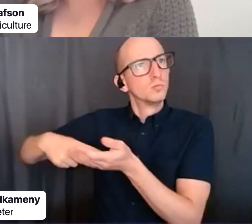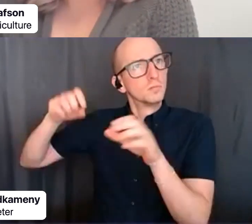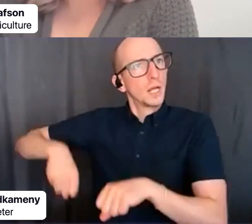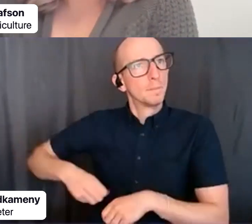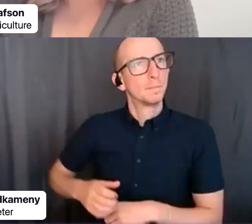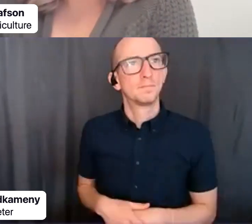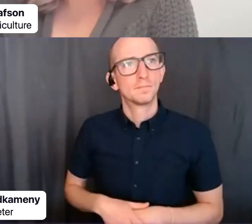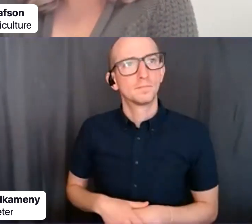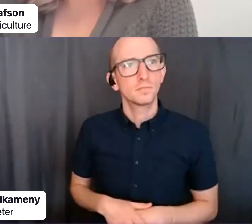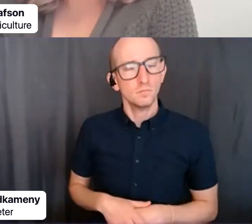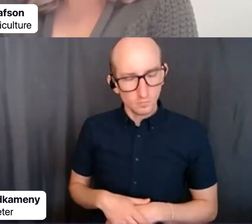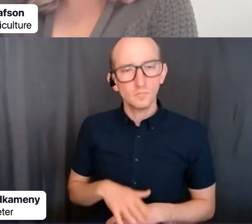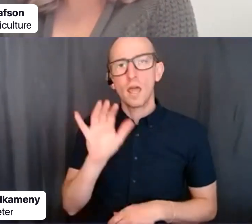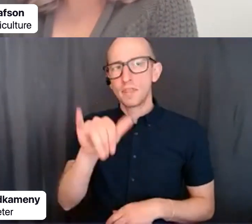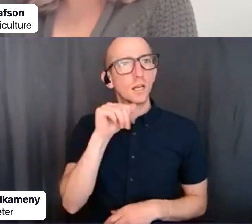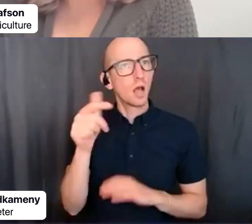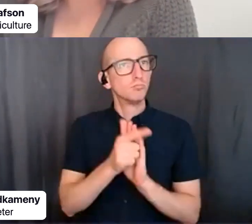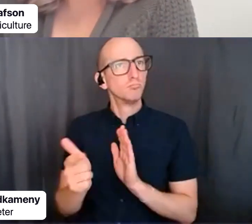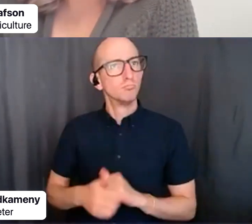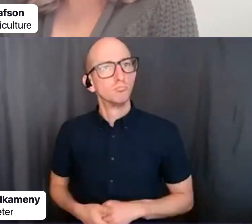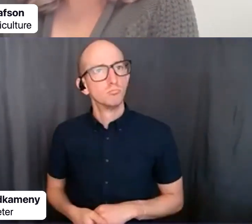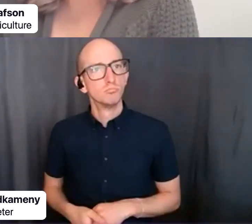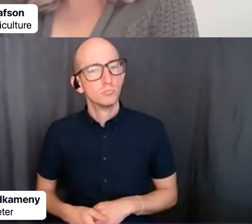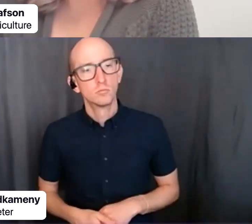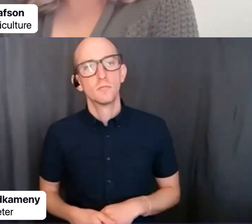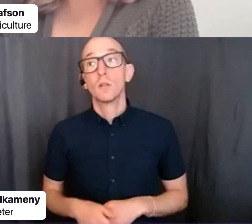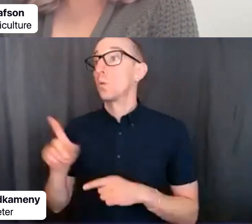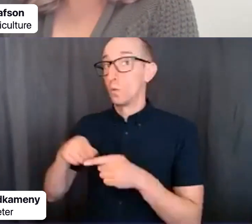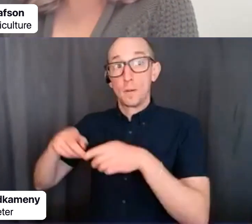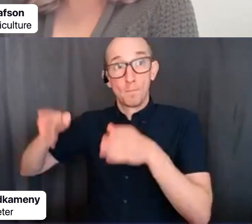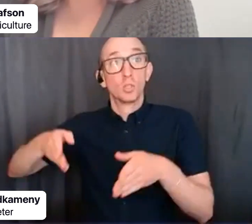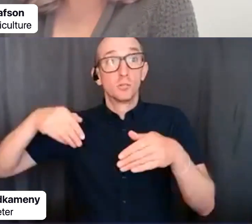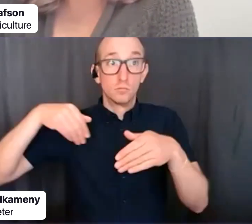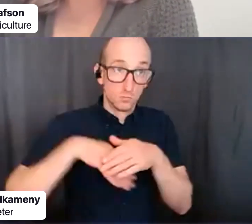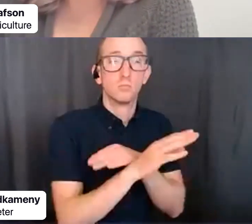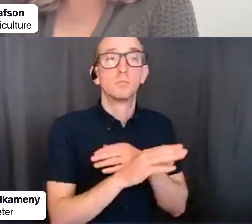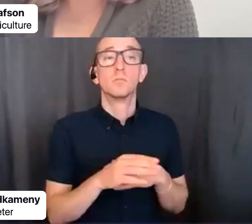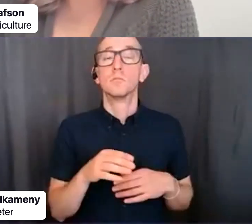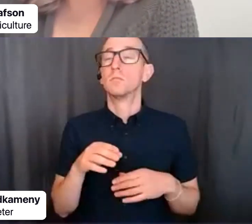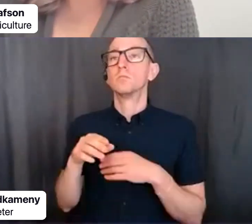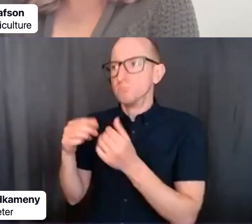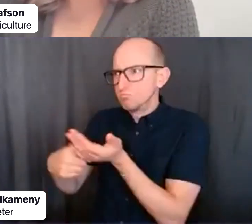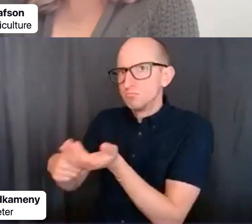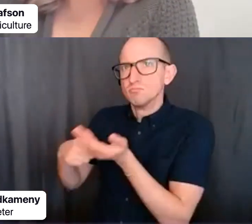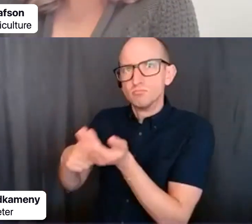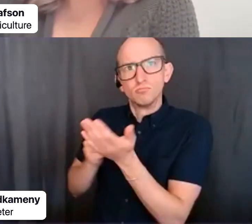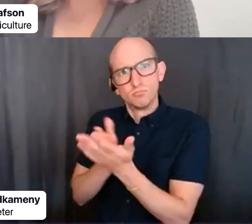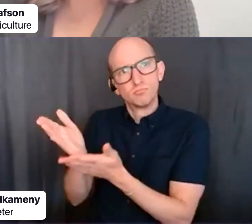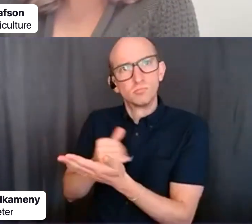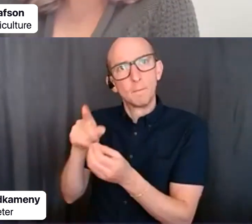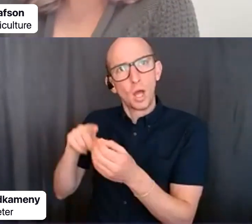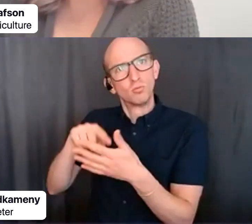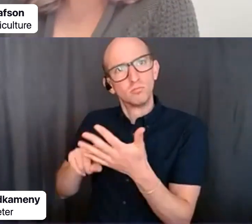can have that discussion when they come in, and you have the same recourse that we talked about earlier, that if the